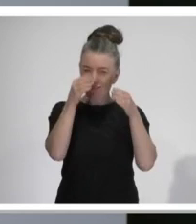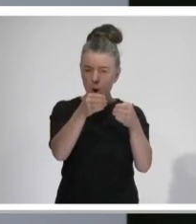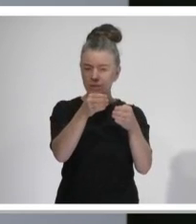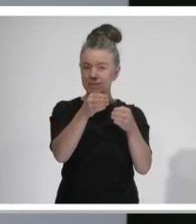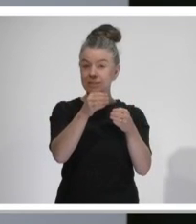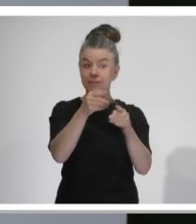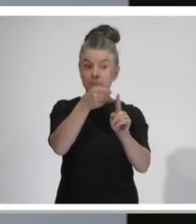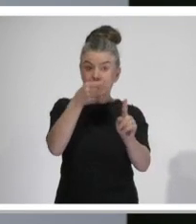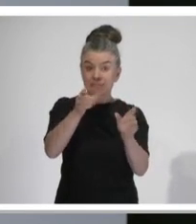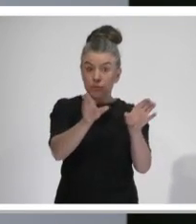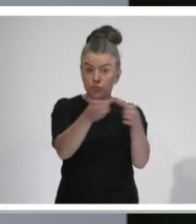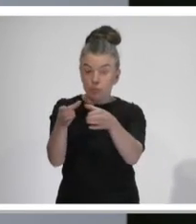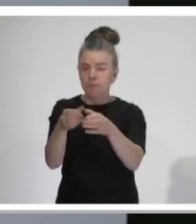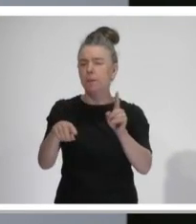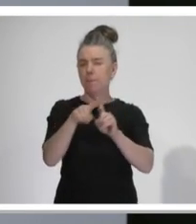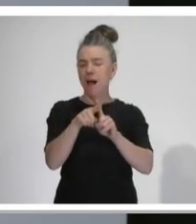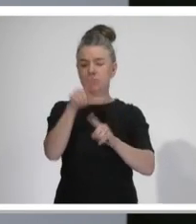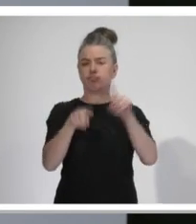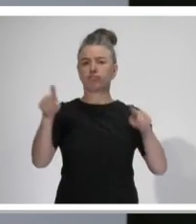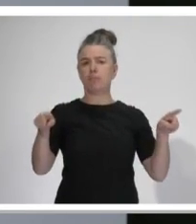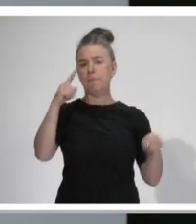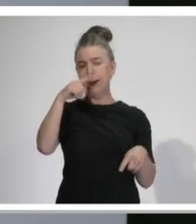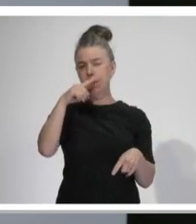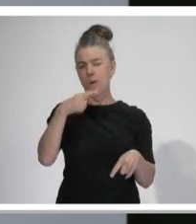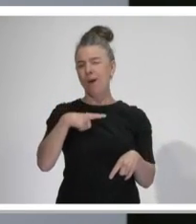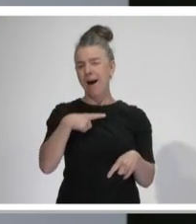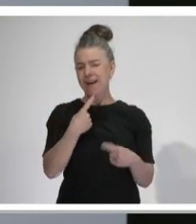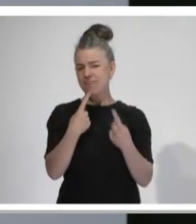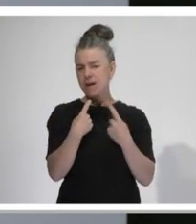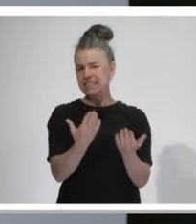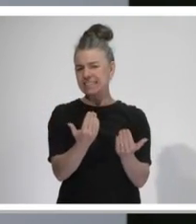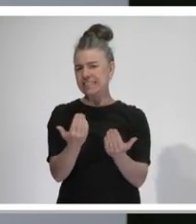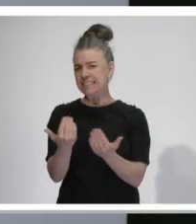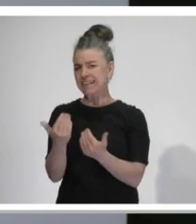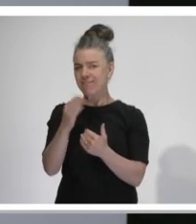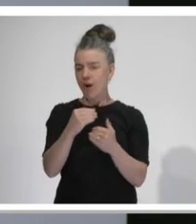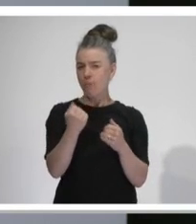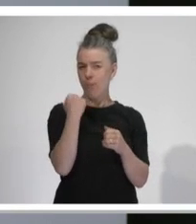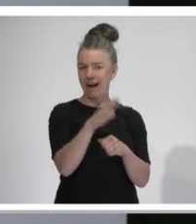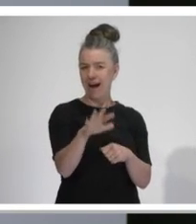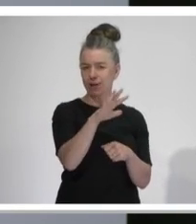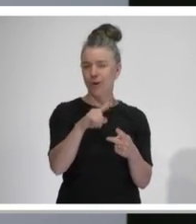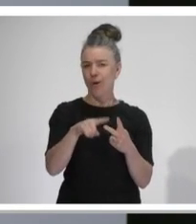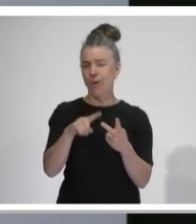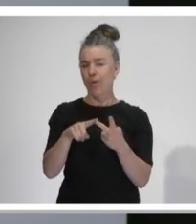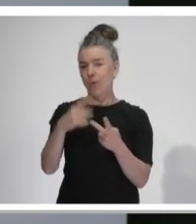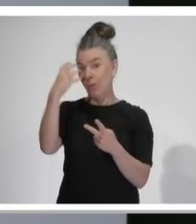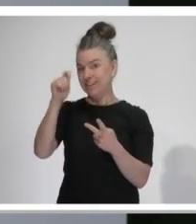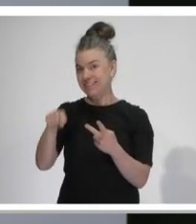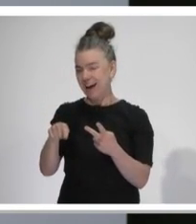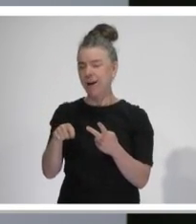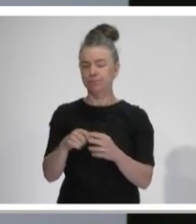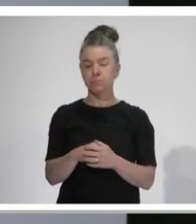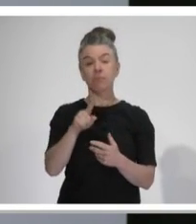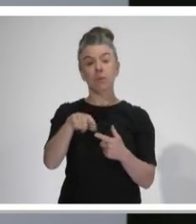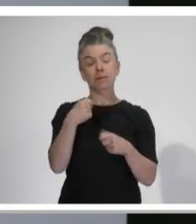further information about community transmission in these regions. Yesterday at Pack and Save in Queenstown,